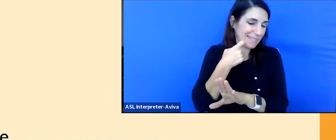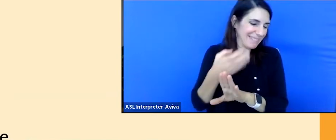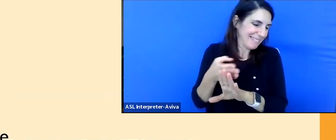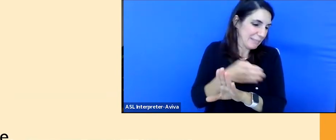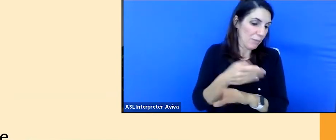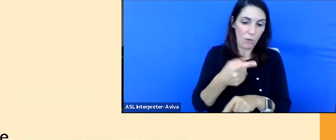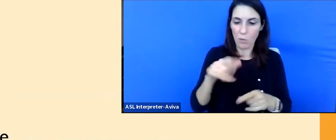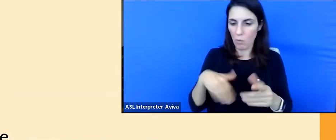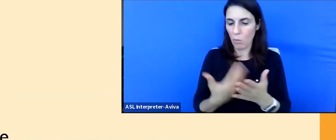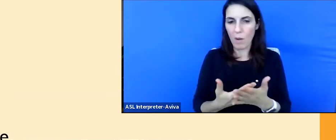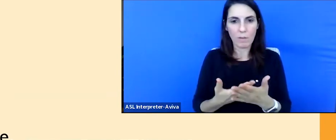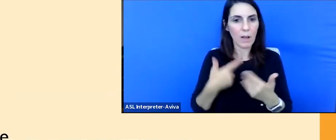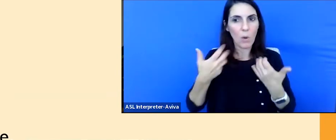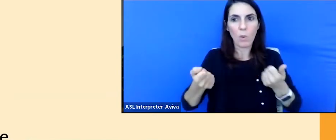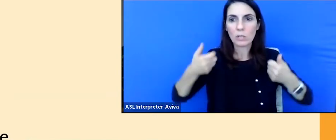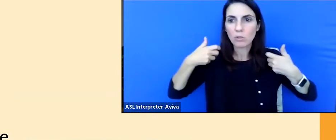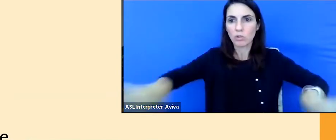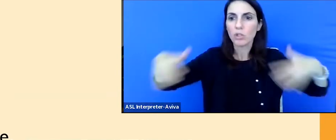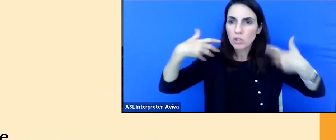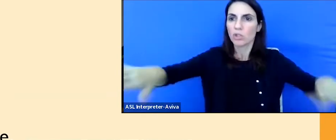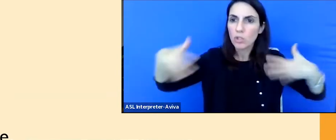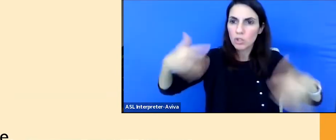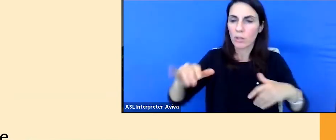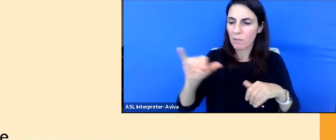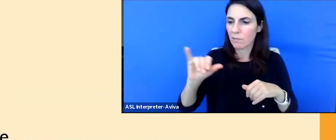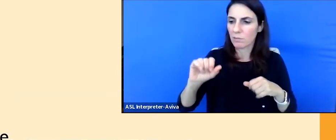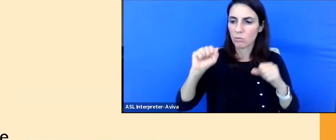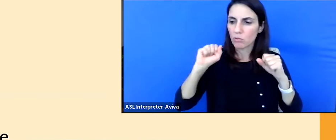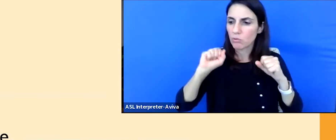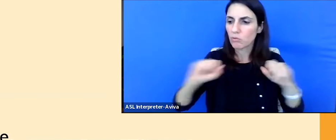let's shake them out. Shake them out.